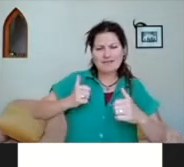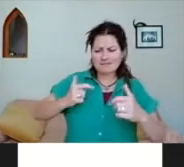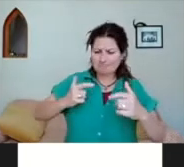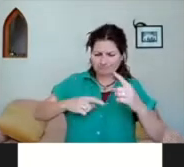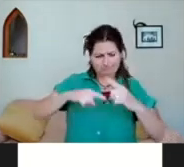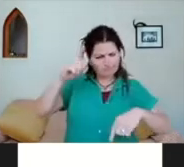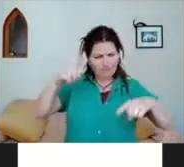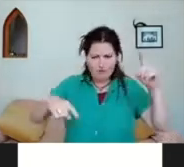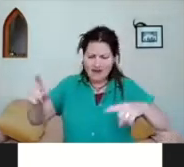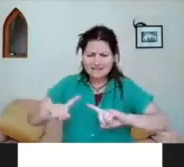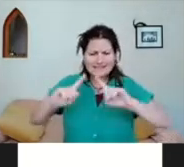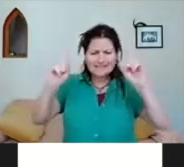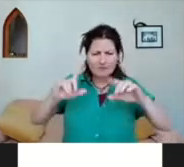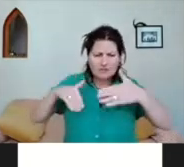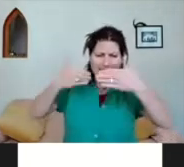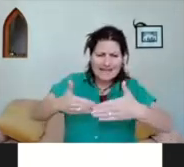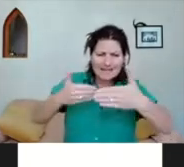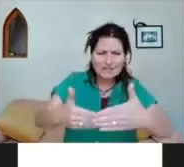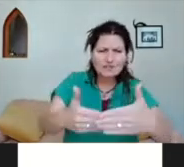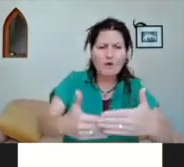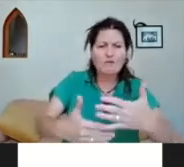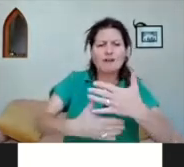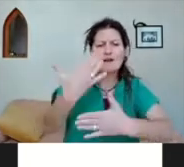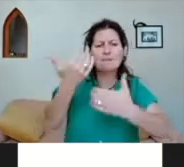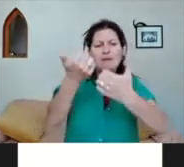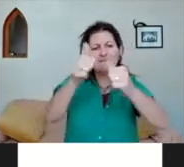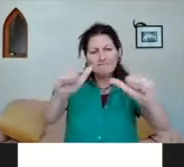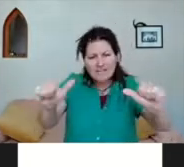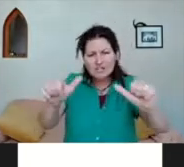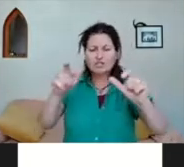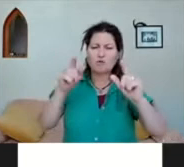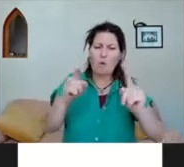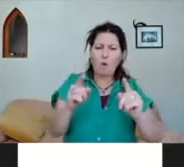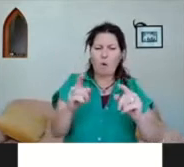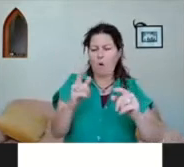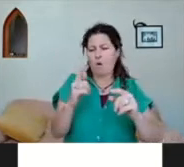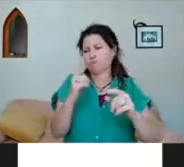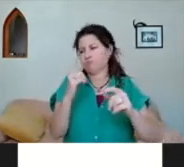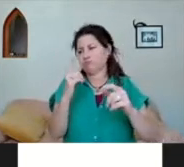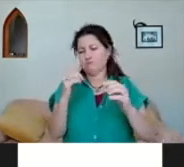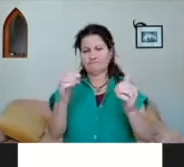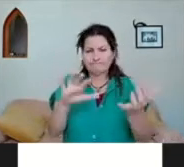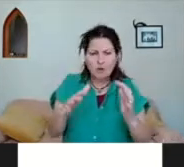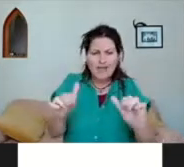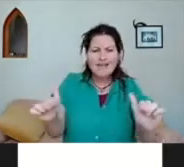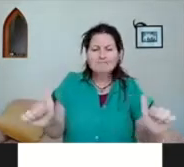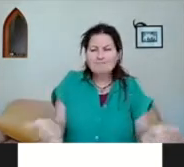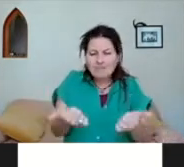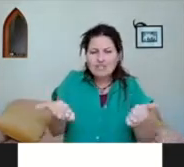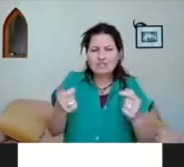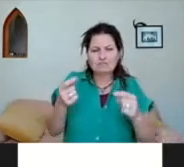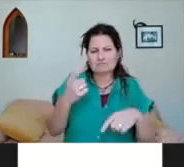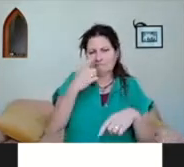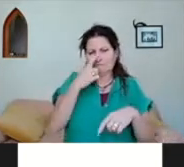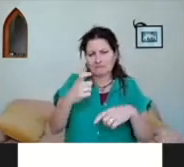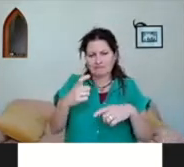levels of work that can be sort of like, you know, maybe finished in January after the 6th month, you know,